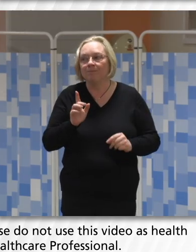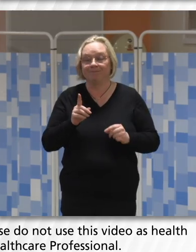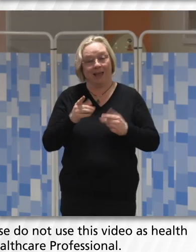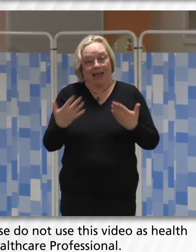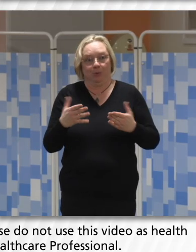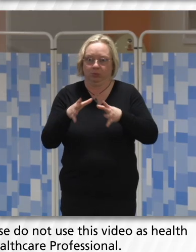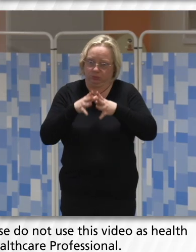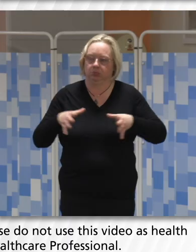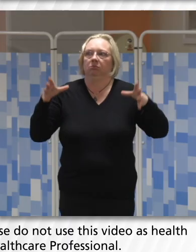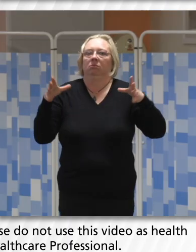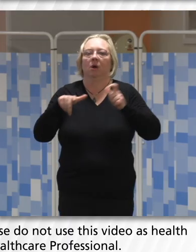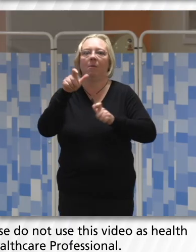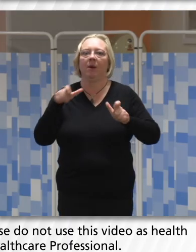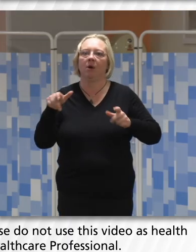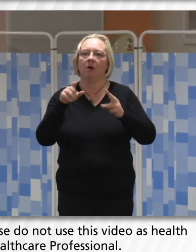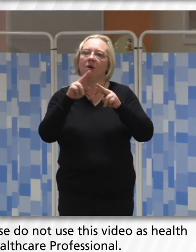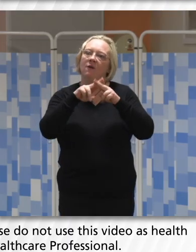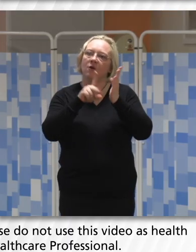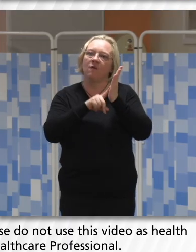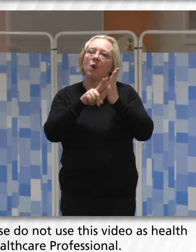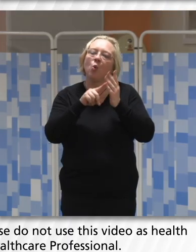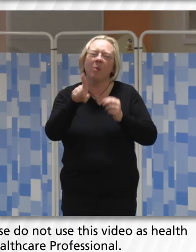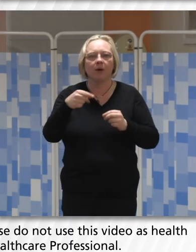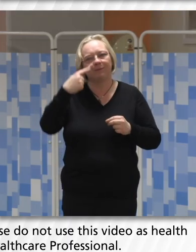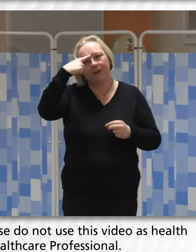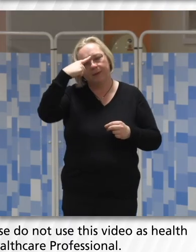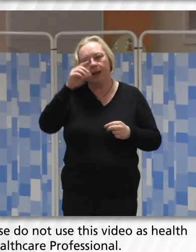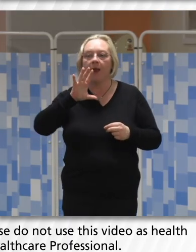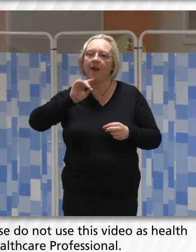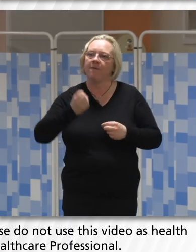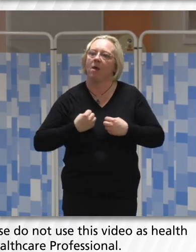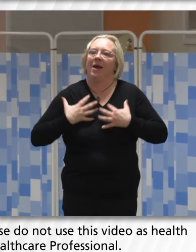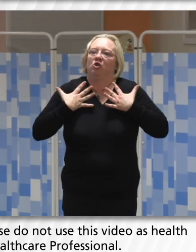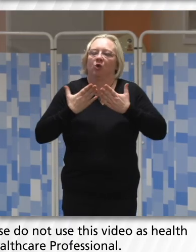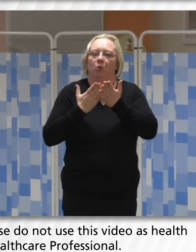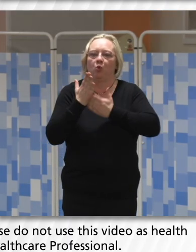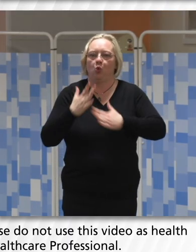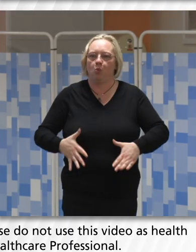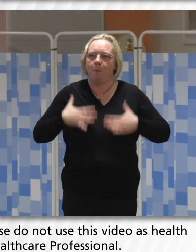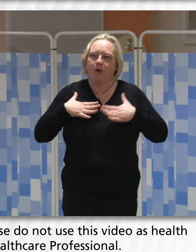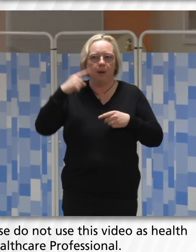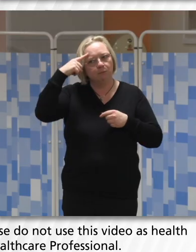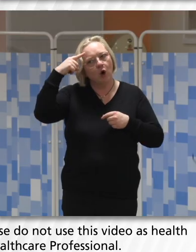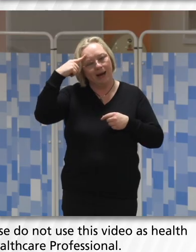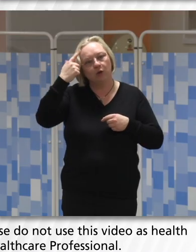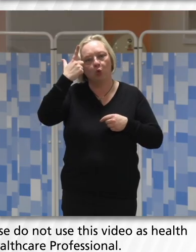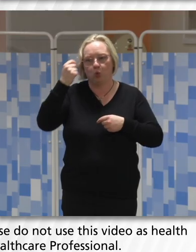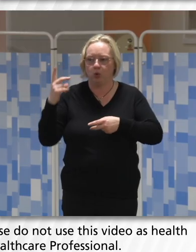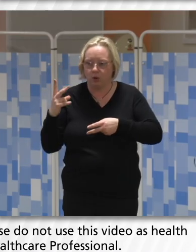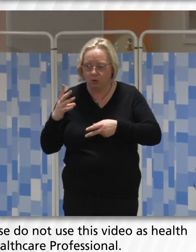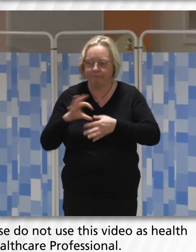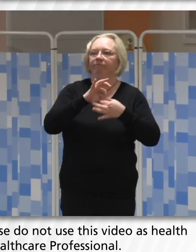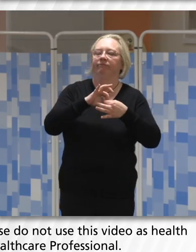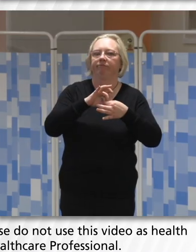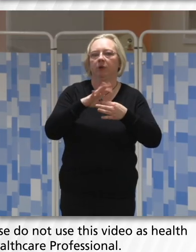of flu at the moment, but they think that inflammation in the brain and in the body could perhaps trigger Parkinson's. And there are some links